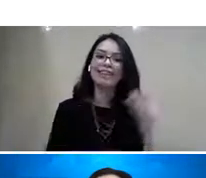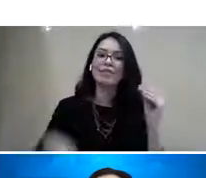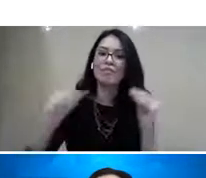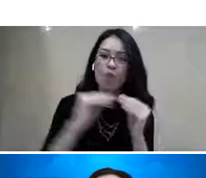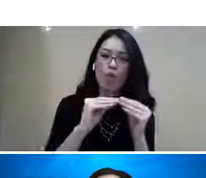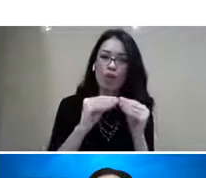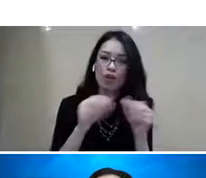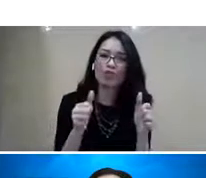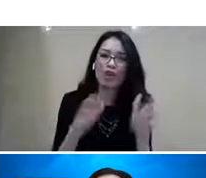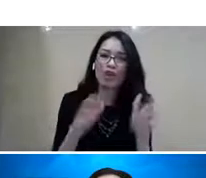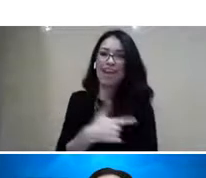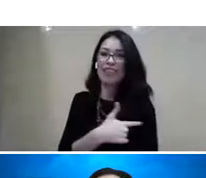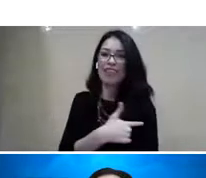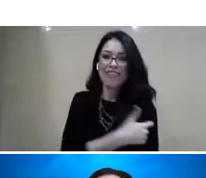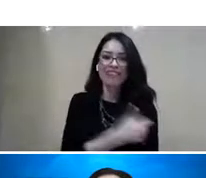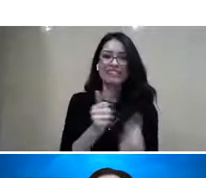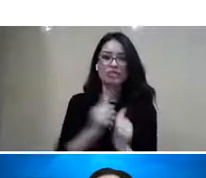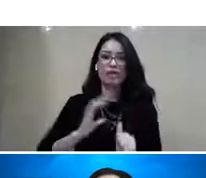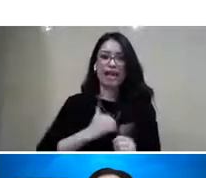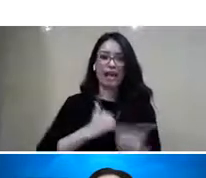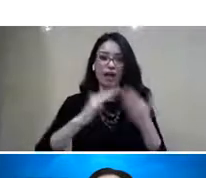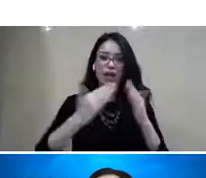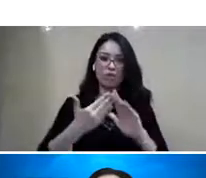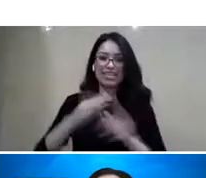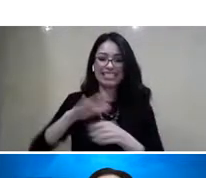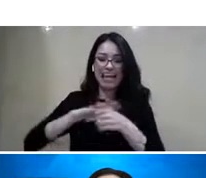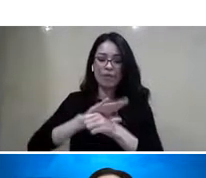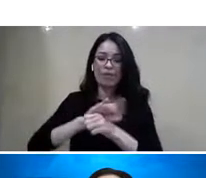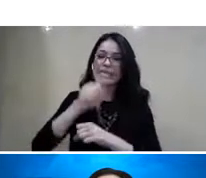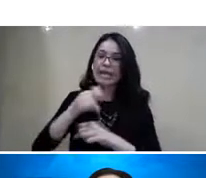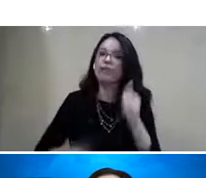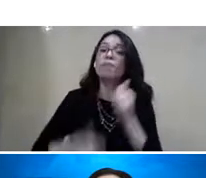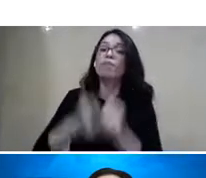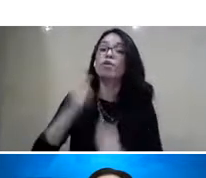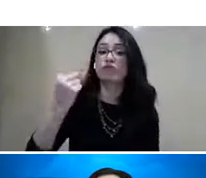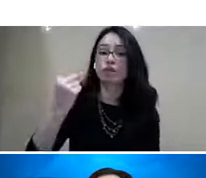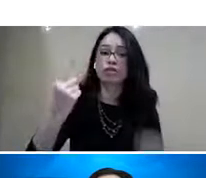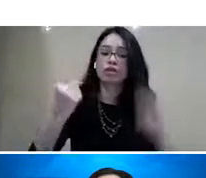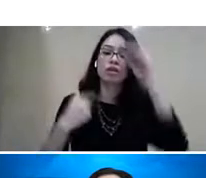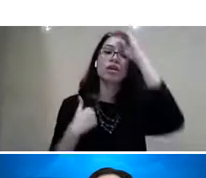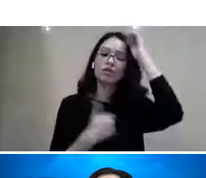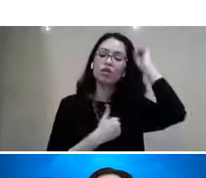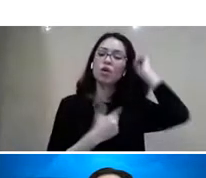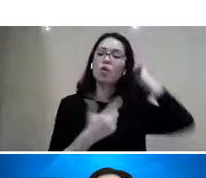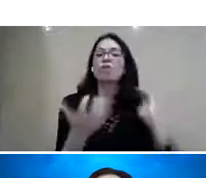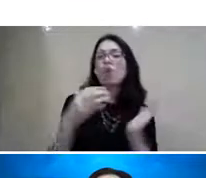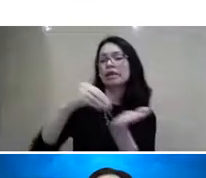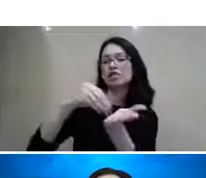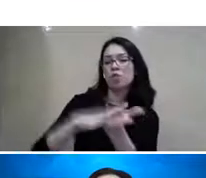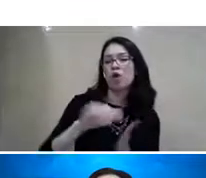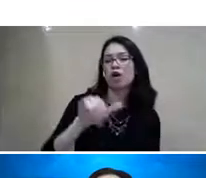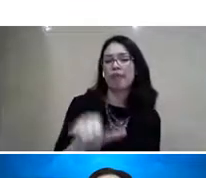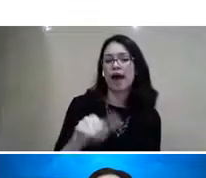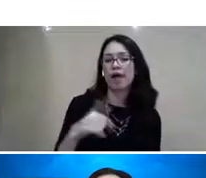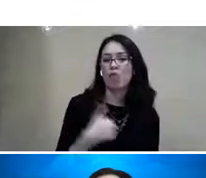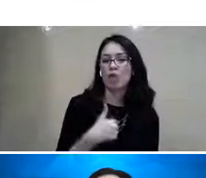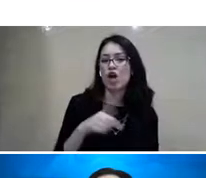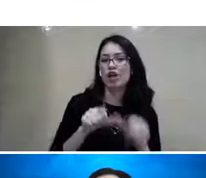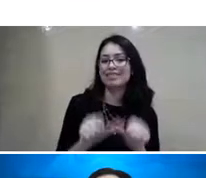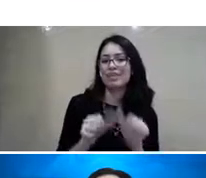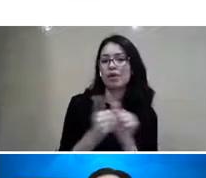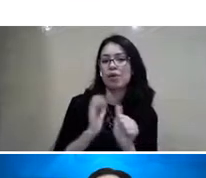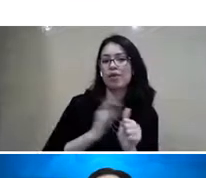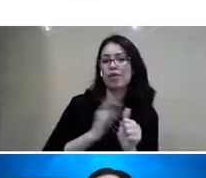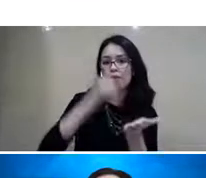out where they're needed most. So we did want to just mark that. As we do our research on community assets,